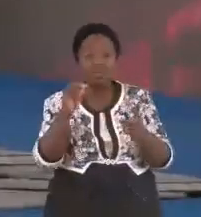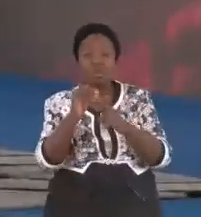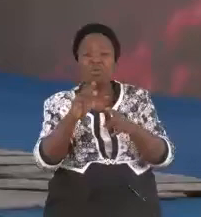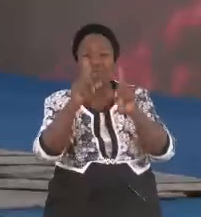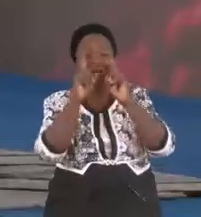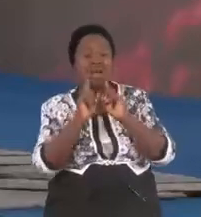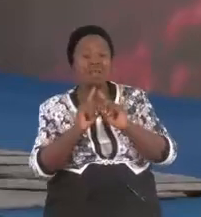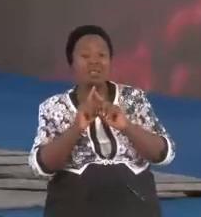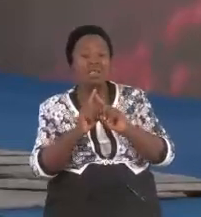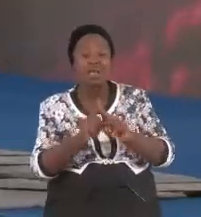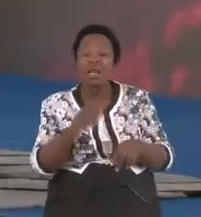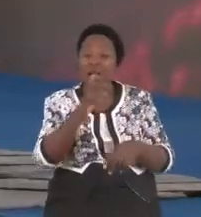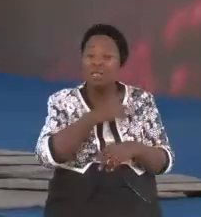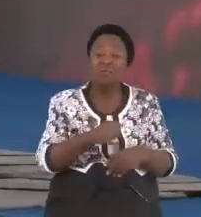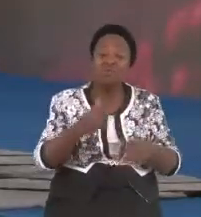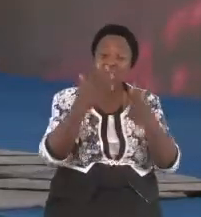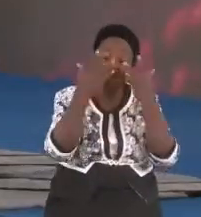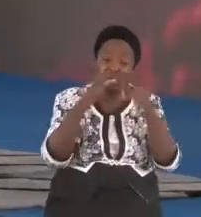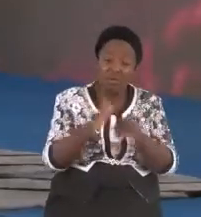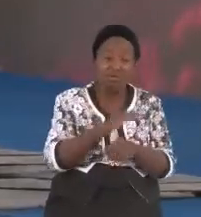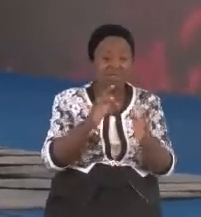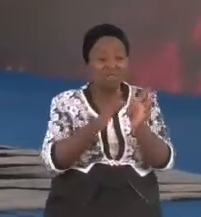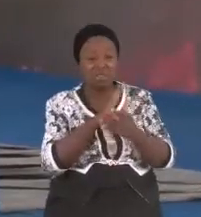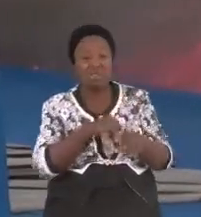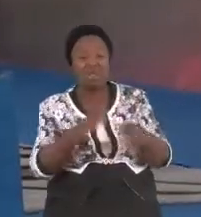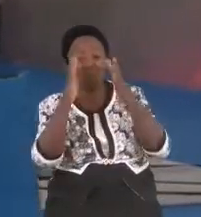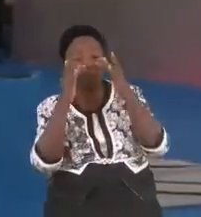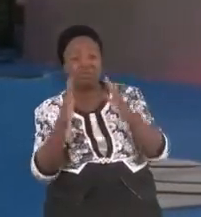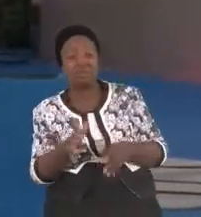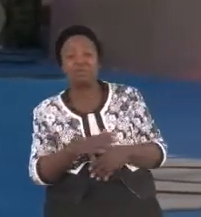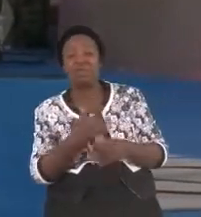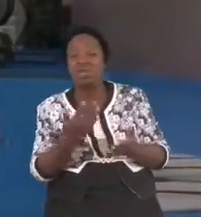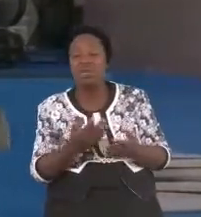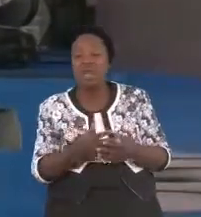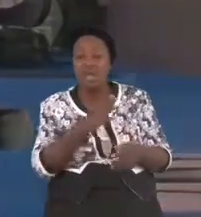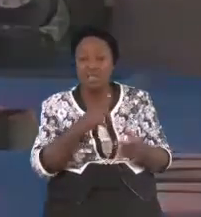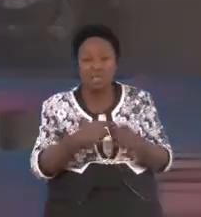wept. Jesus wept. And then